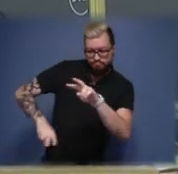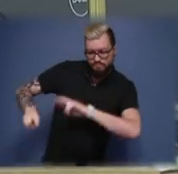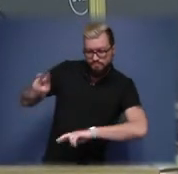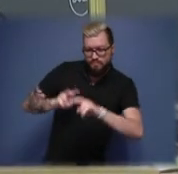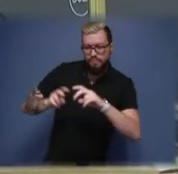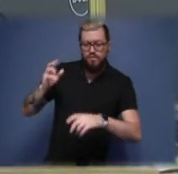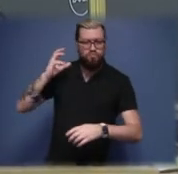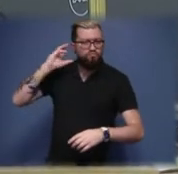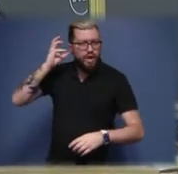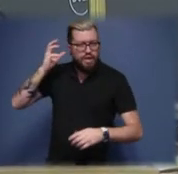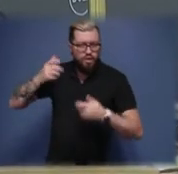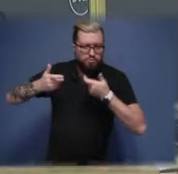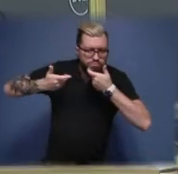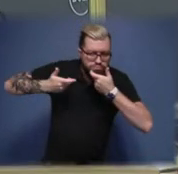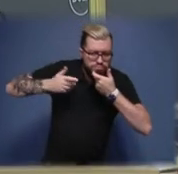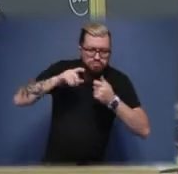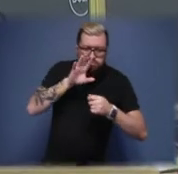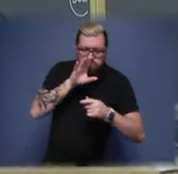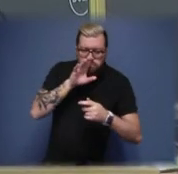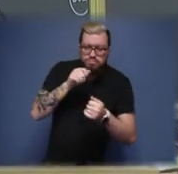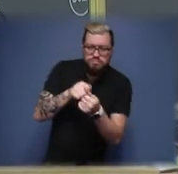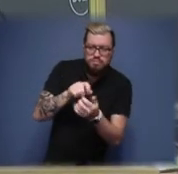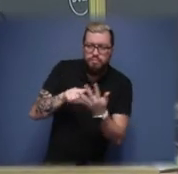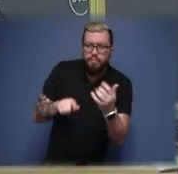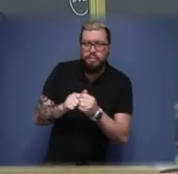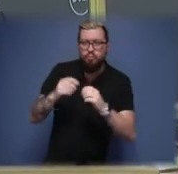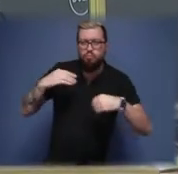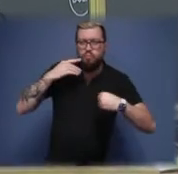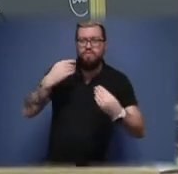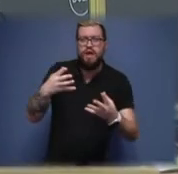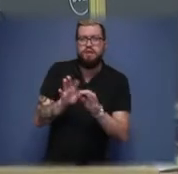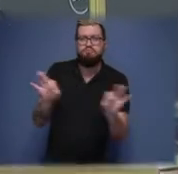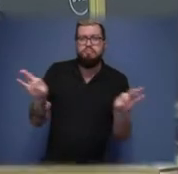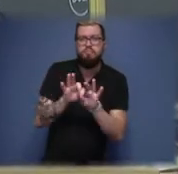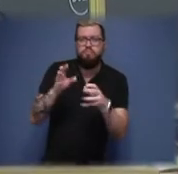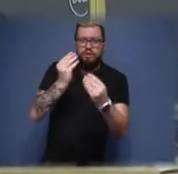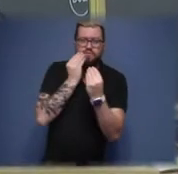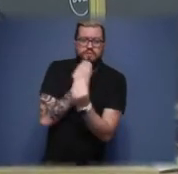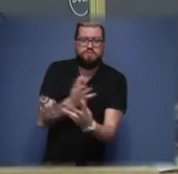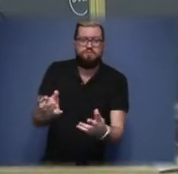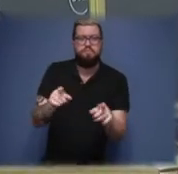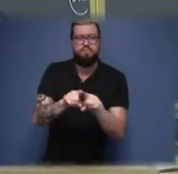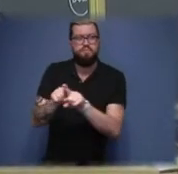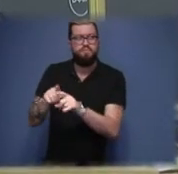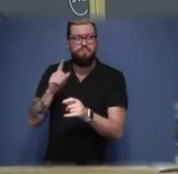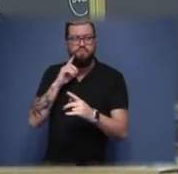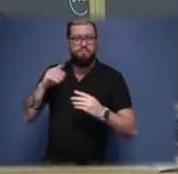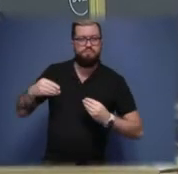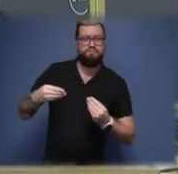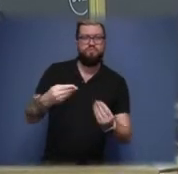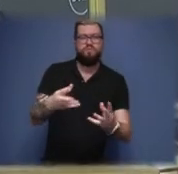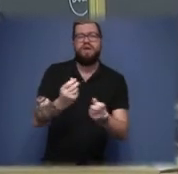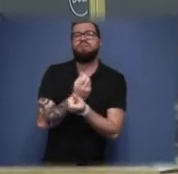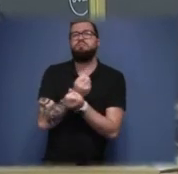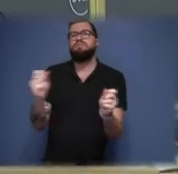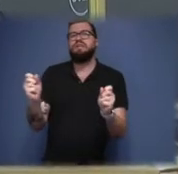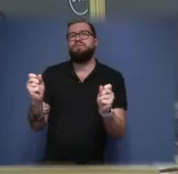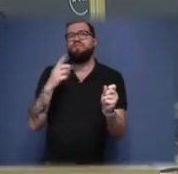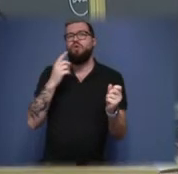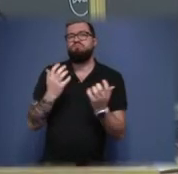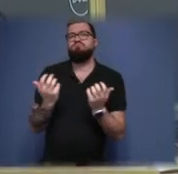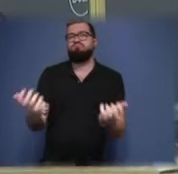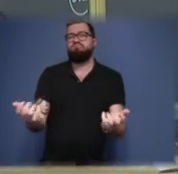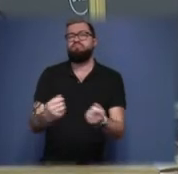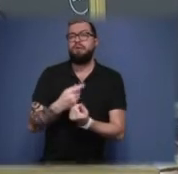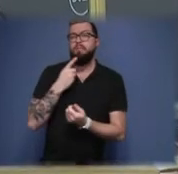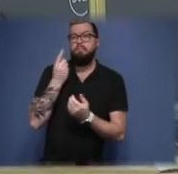radio, providing them with critical information, and ultimately ensuring public safety. Public